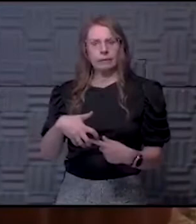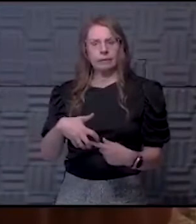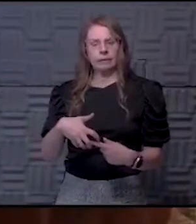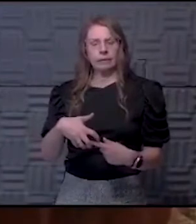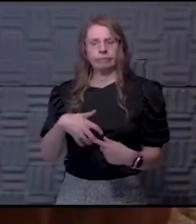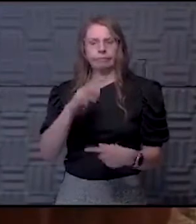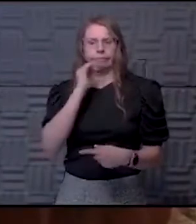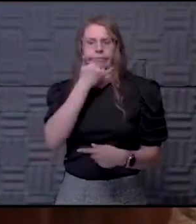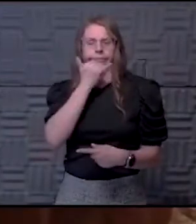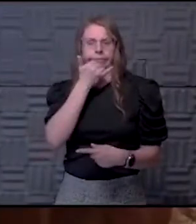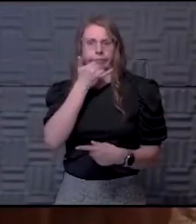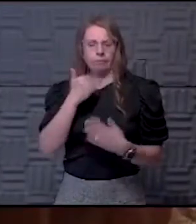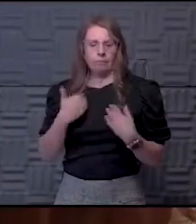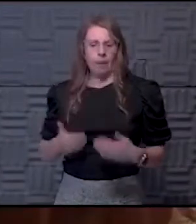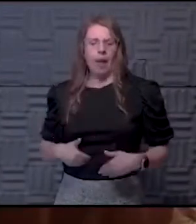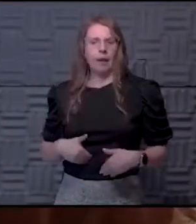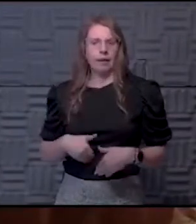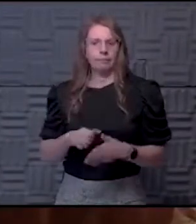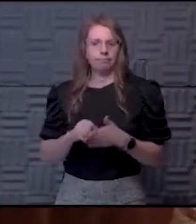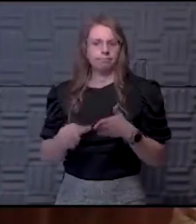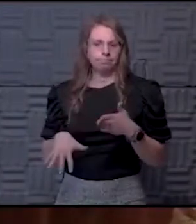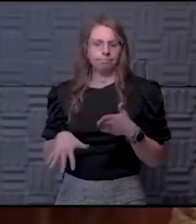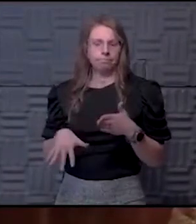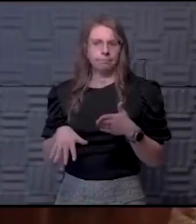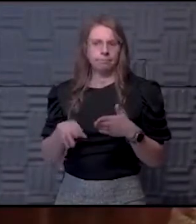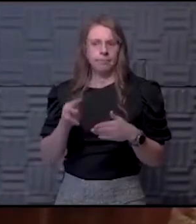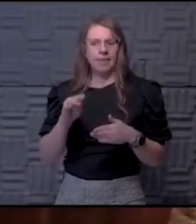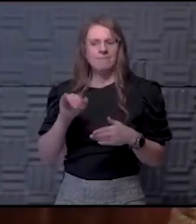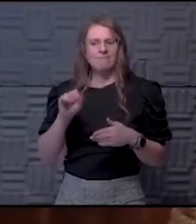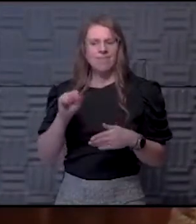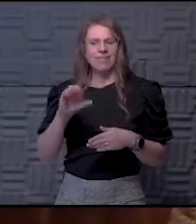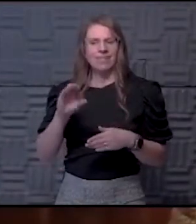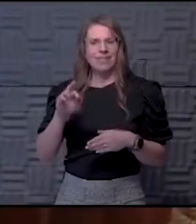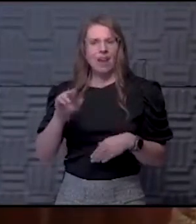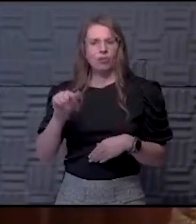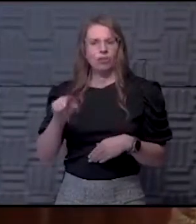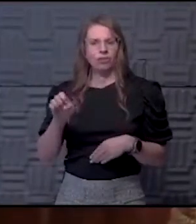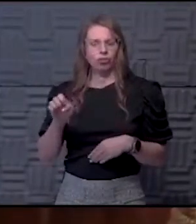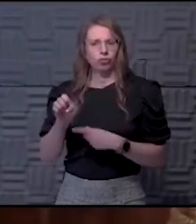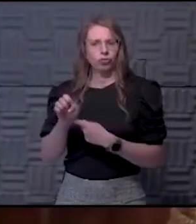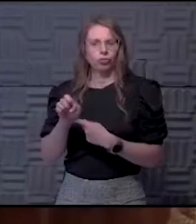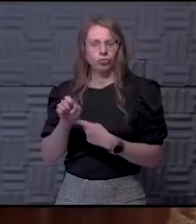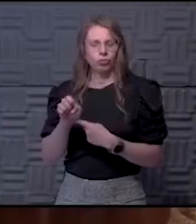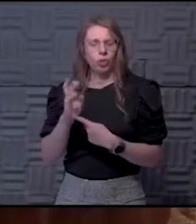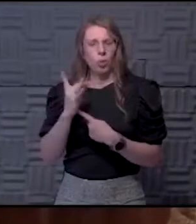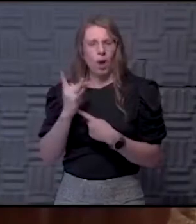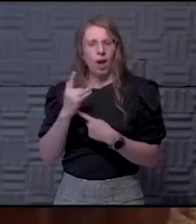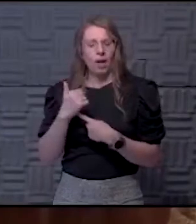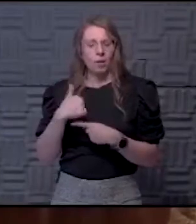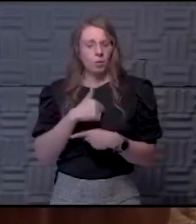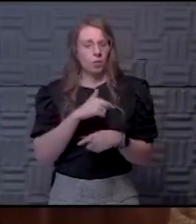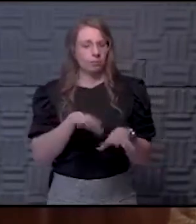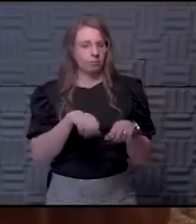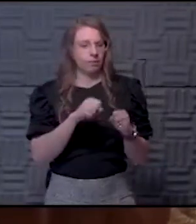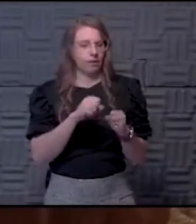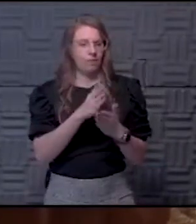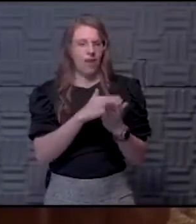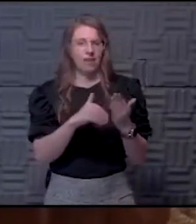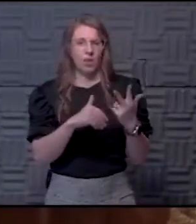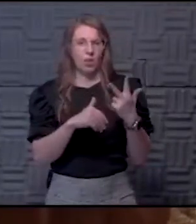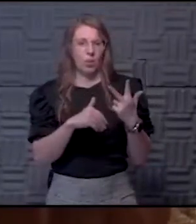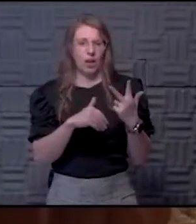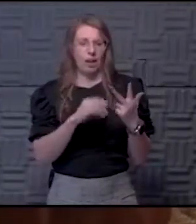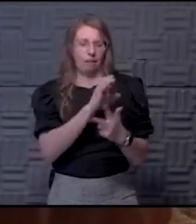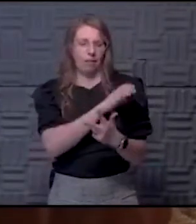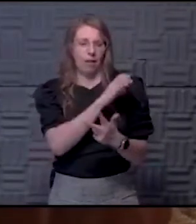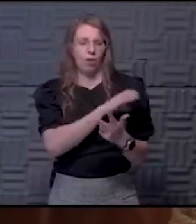in spontaneous miscarriage. The reason we do phase 3 clinical trials, or the reason